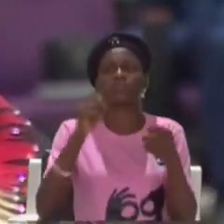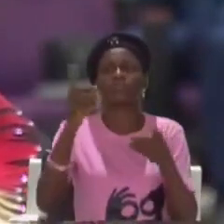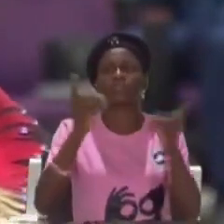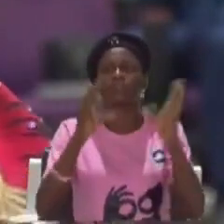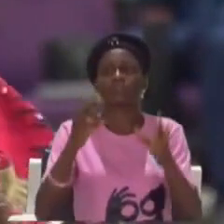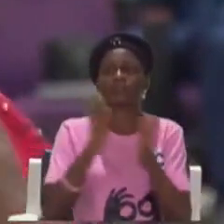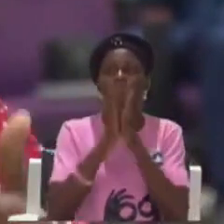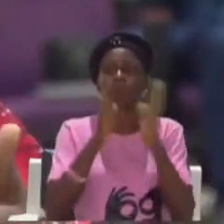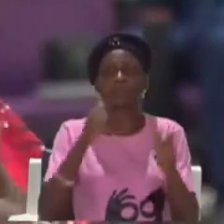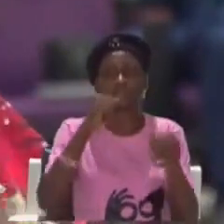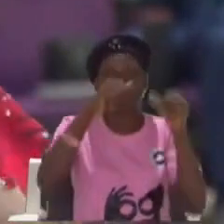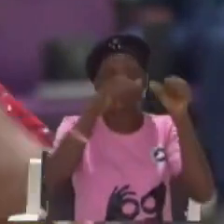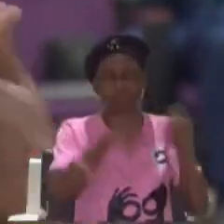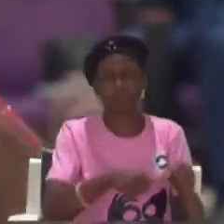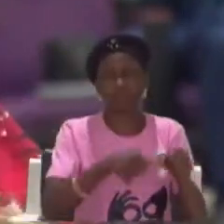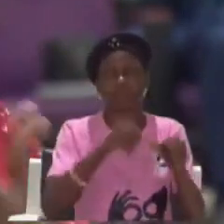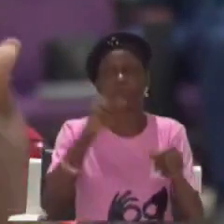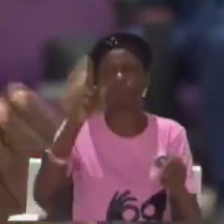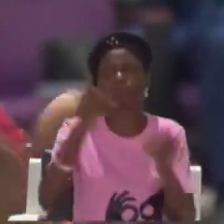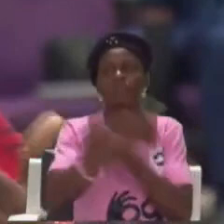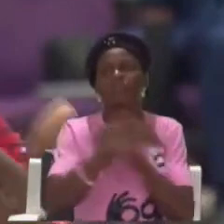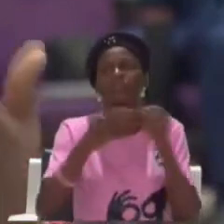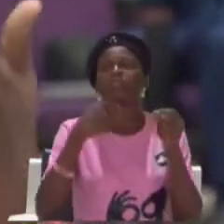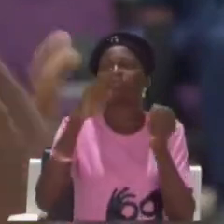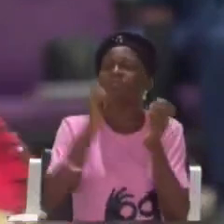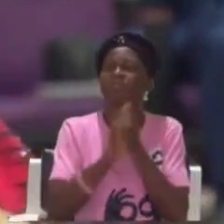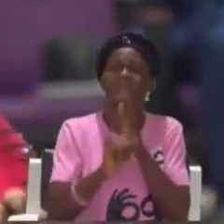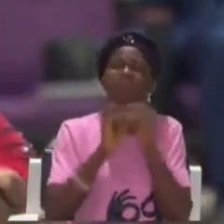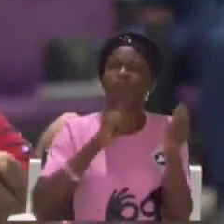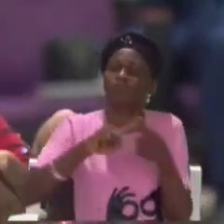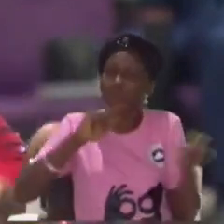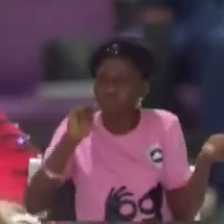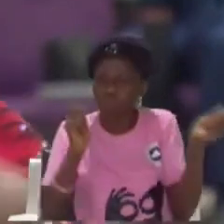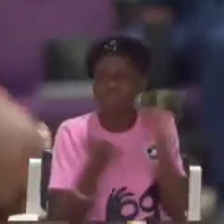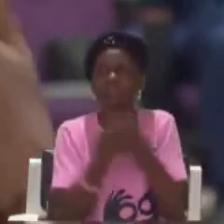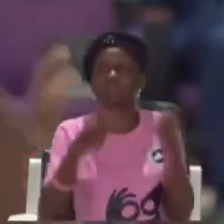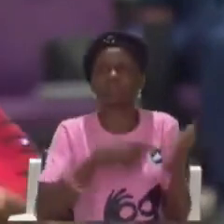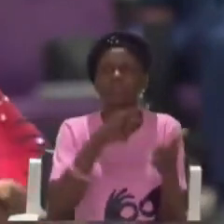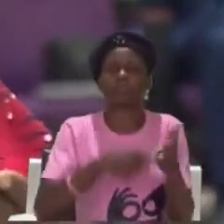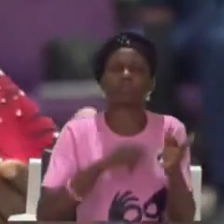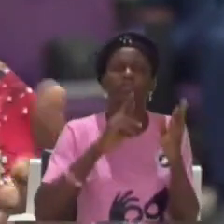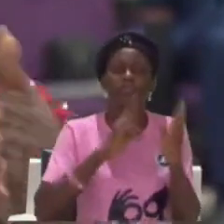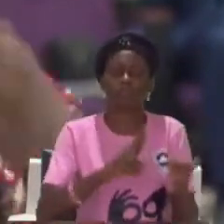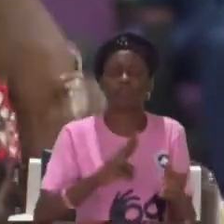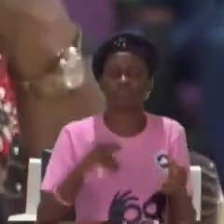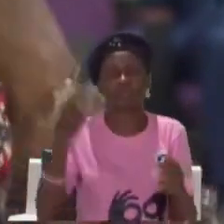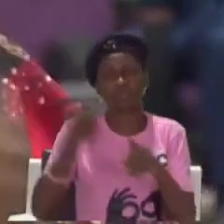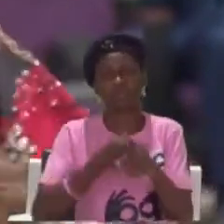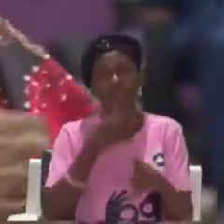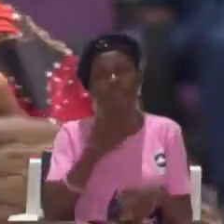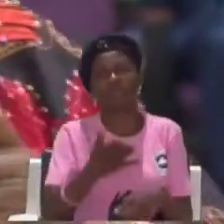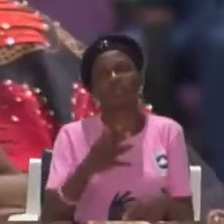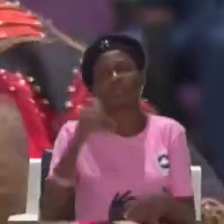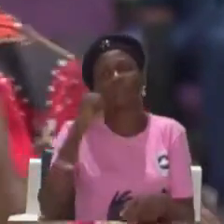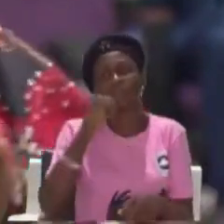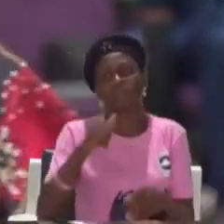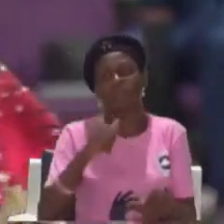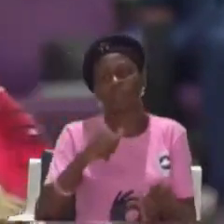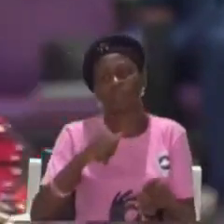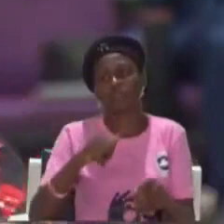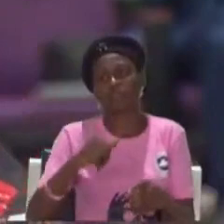the whole day telling God, I want you to reverse this result. From there, I came into